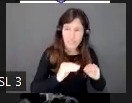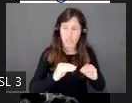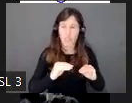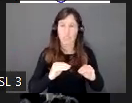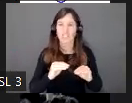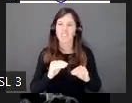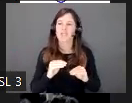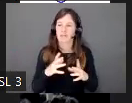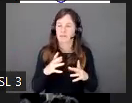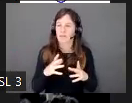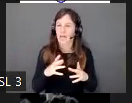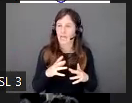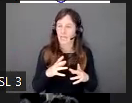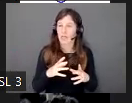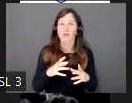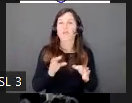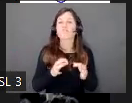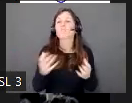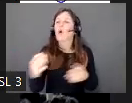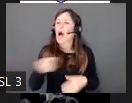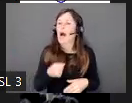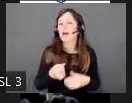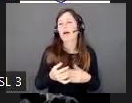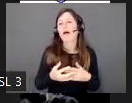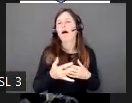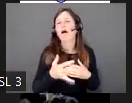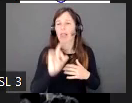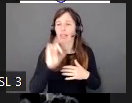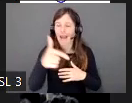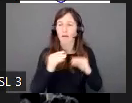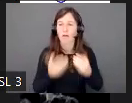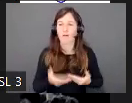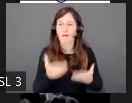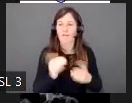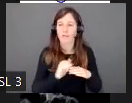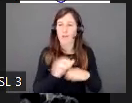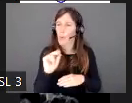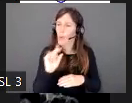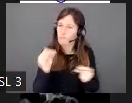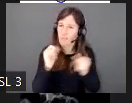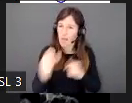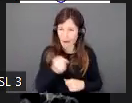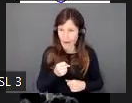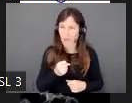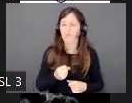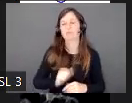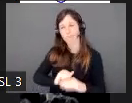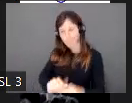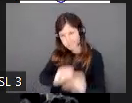when they start, new employees, or updating training for our employees. We train together on